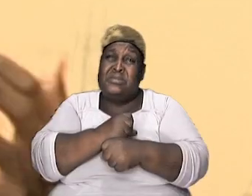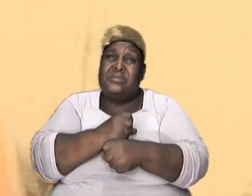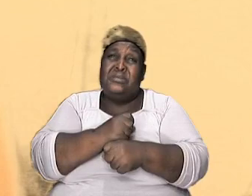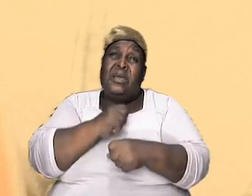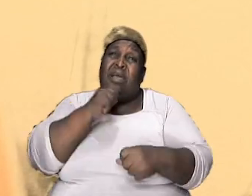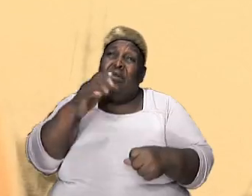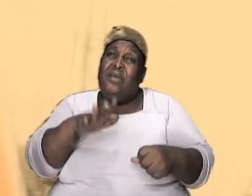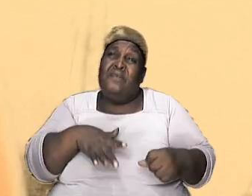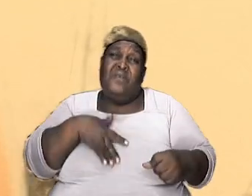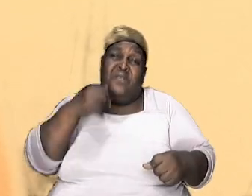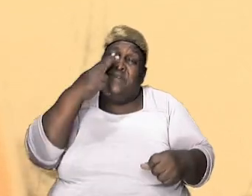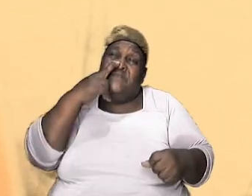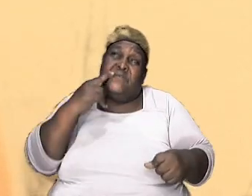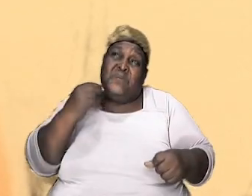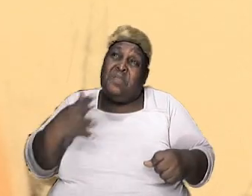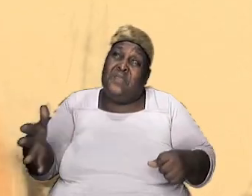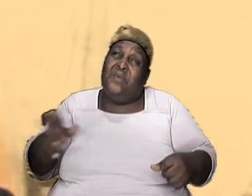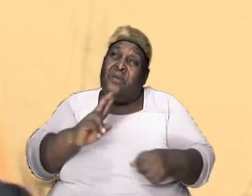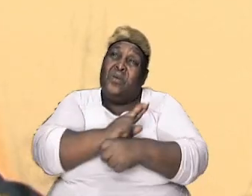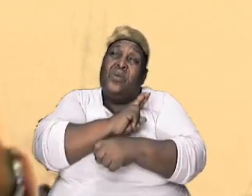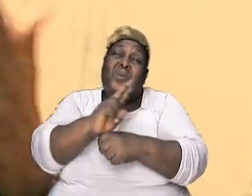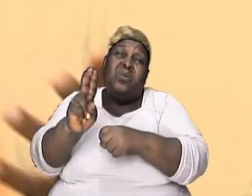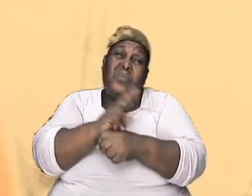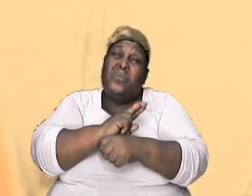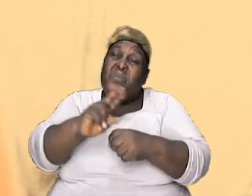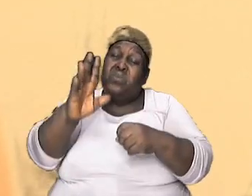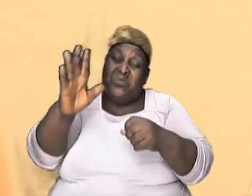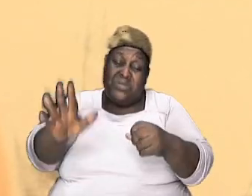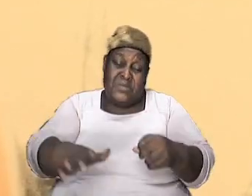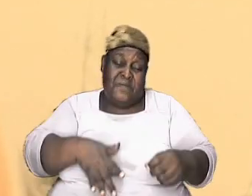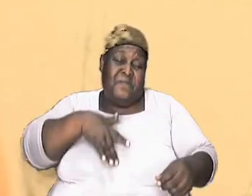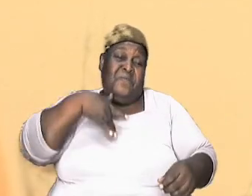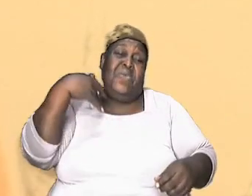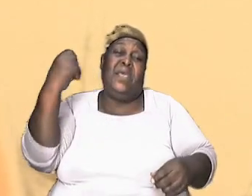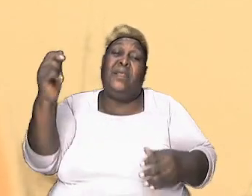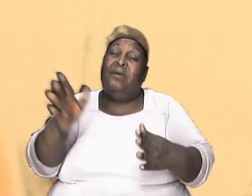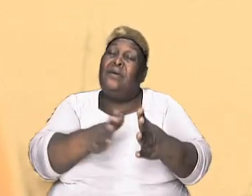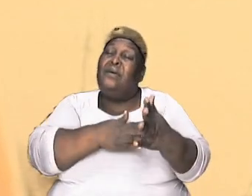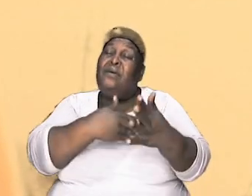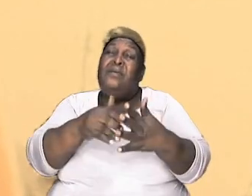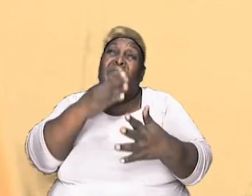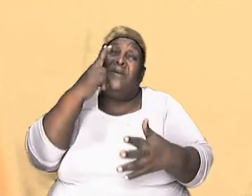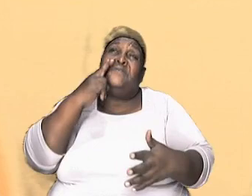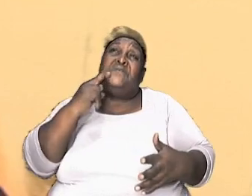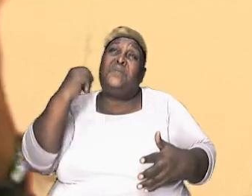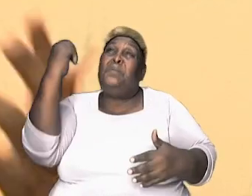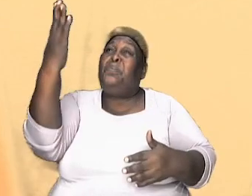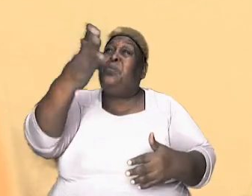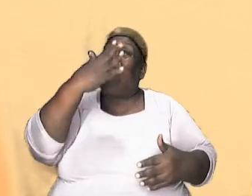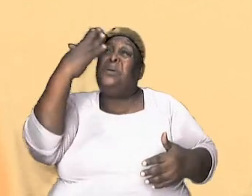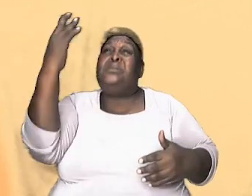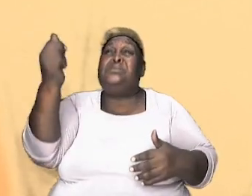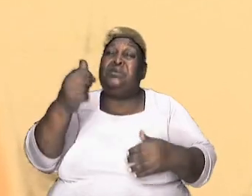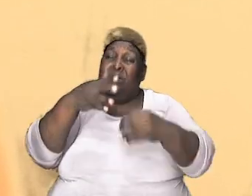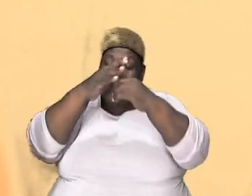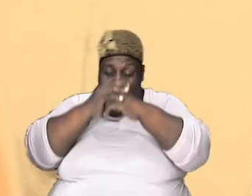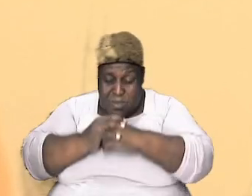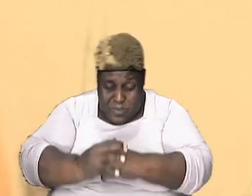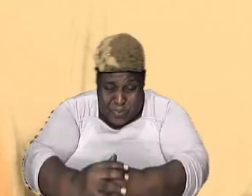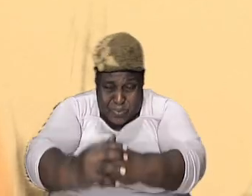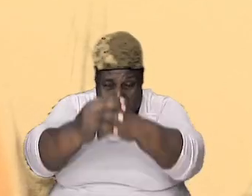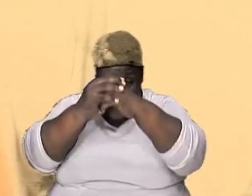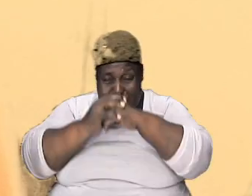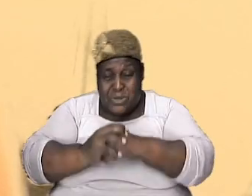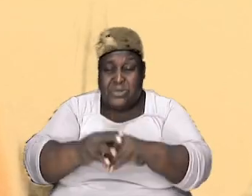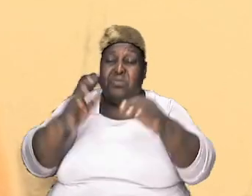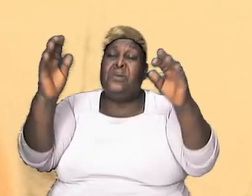you used to feel that make you want to sing, that make you want to heal up. Amen. That sweet presence of God that make you want to toda.